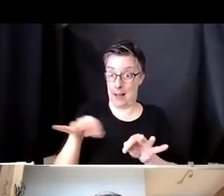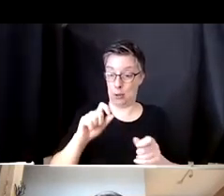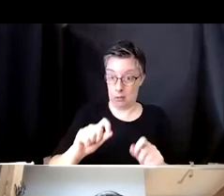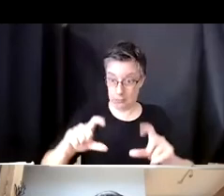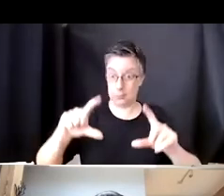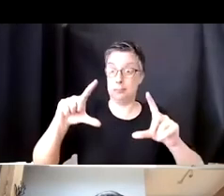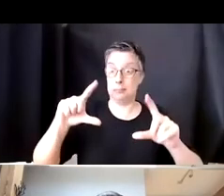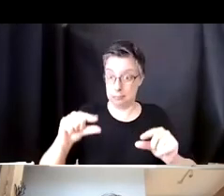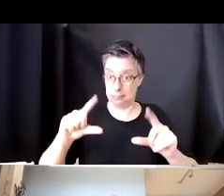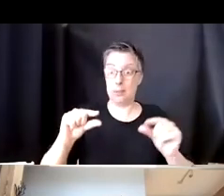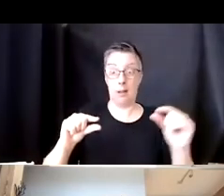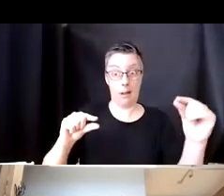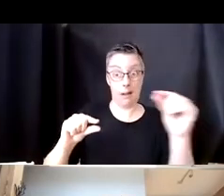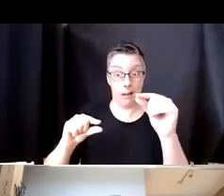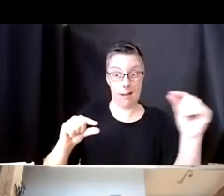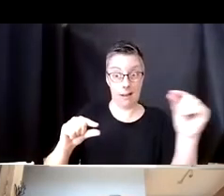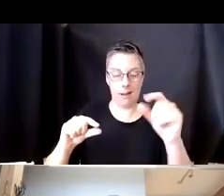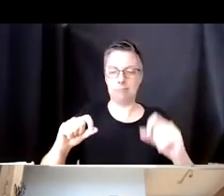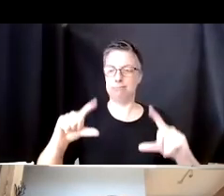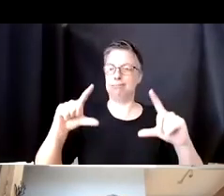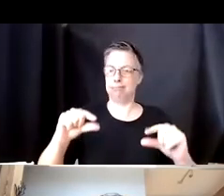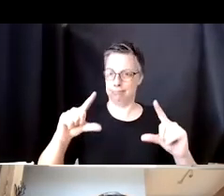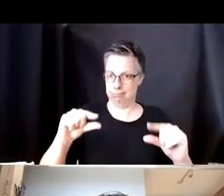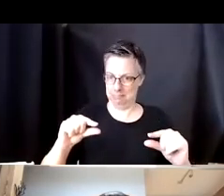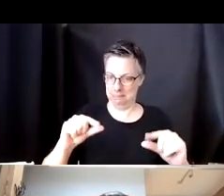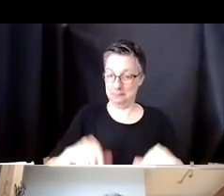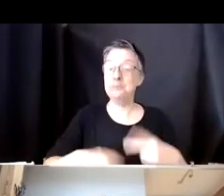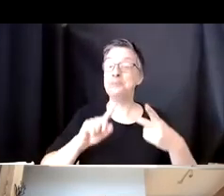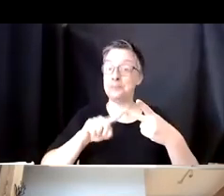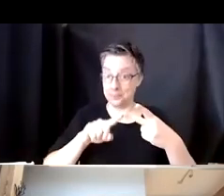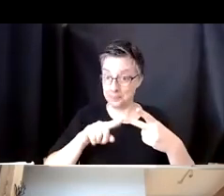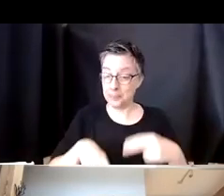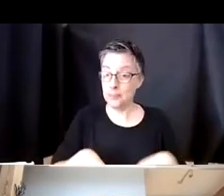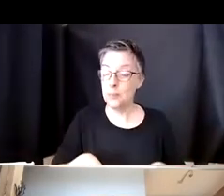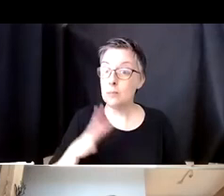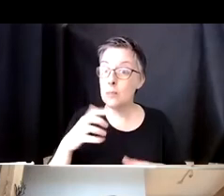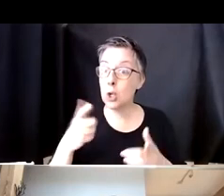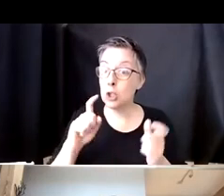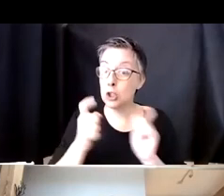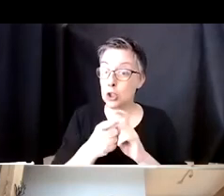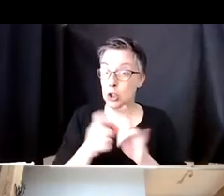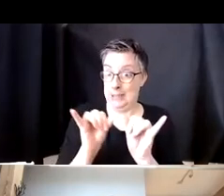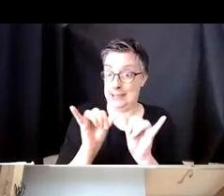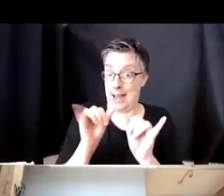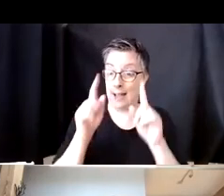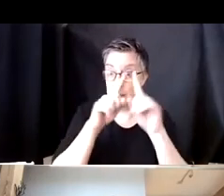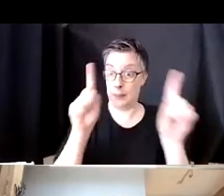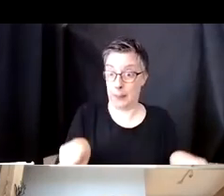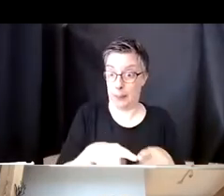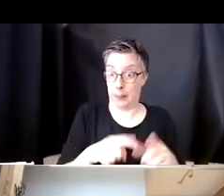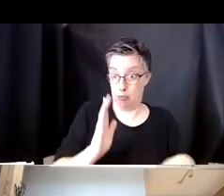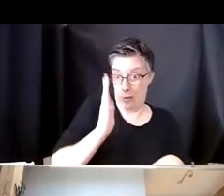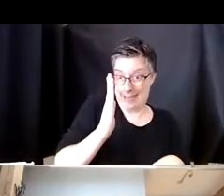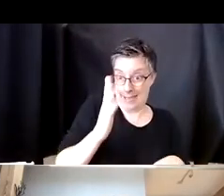your preferences. Second, in order to change the relative size of the presentation and